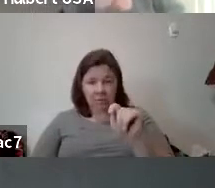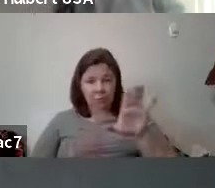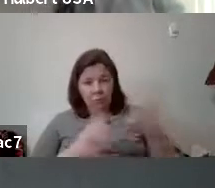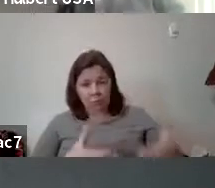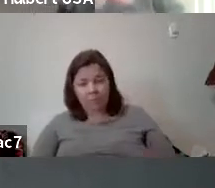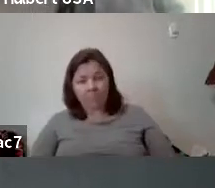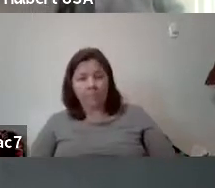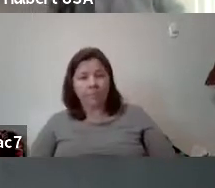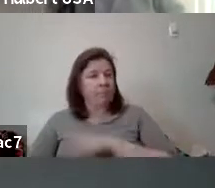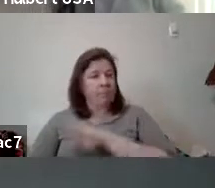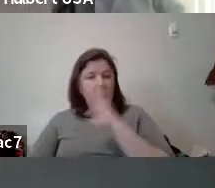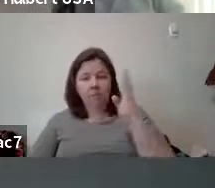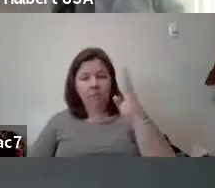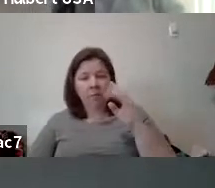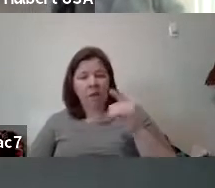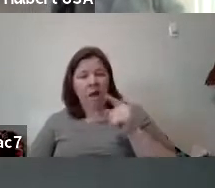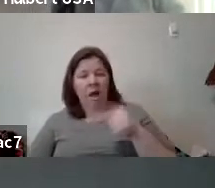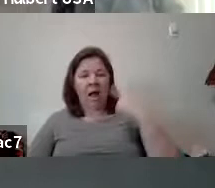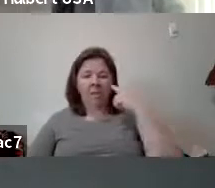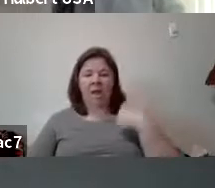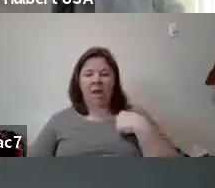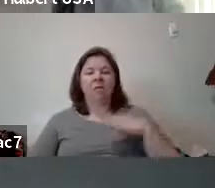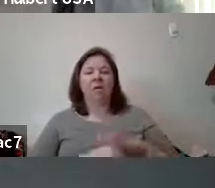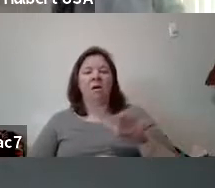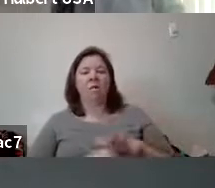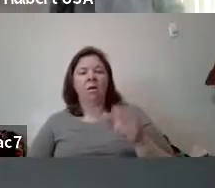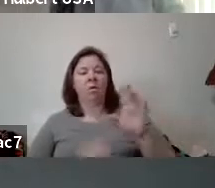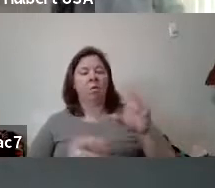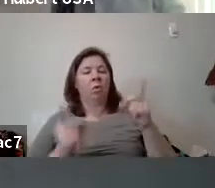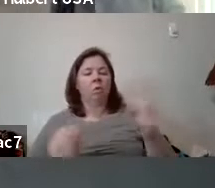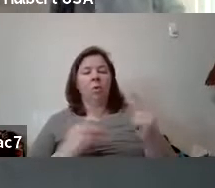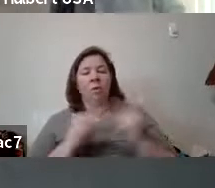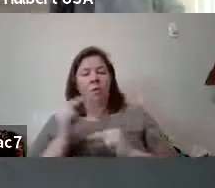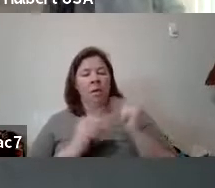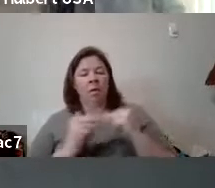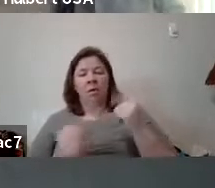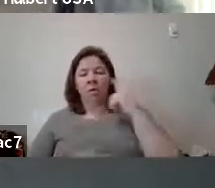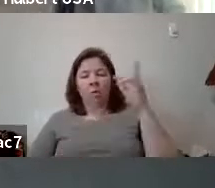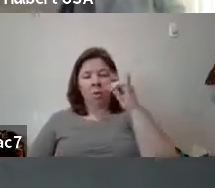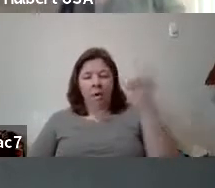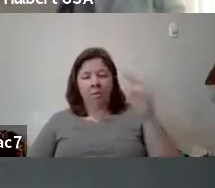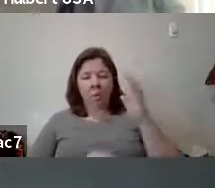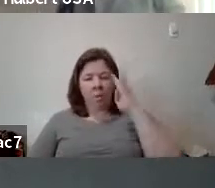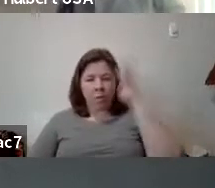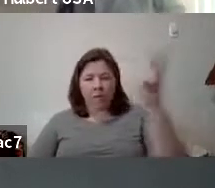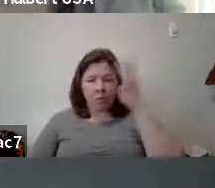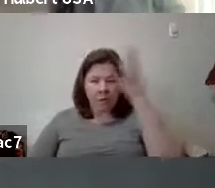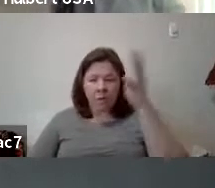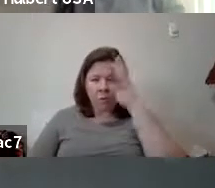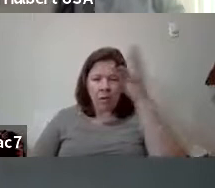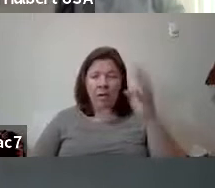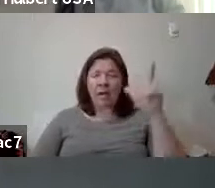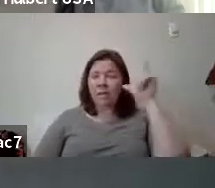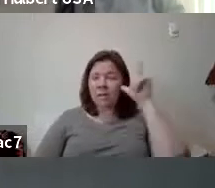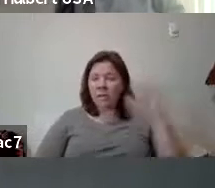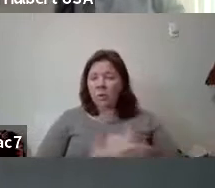know, they're never going to go to sleep and say, well, I think we've got enough. We're going to be forever building, forever creating and listening to